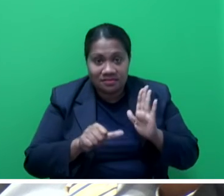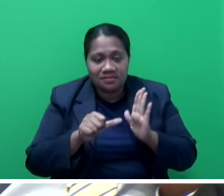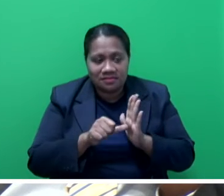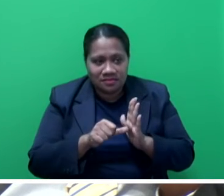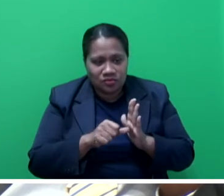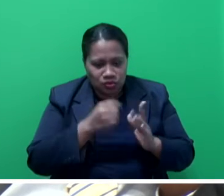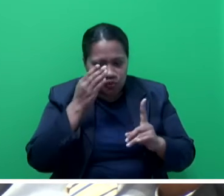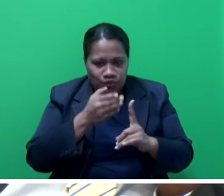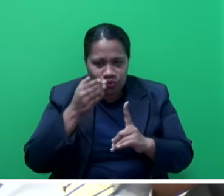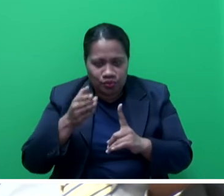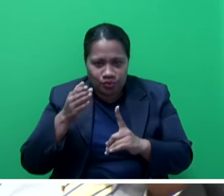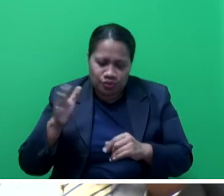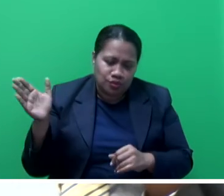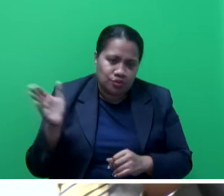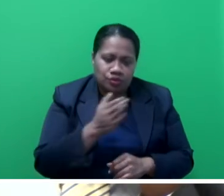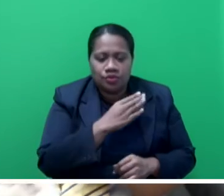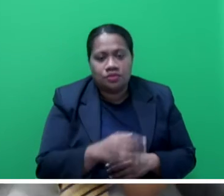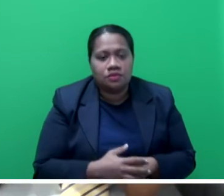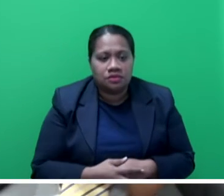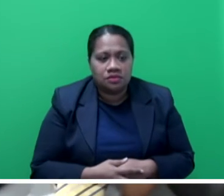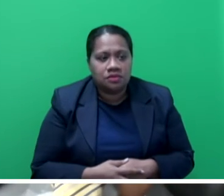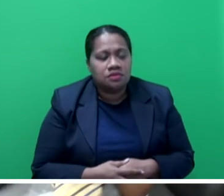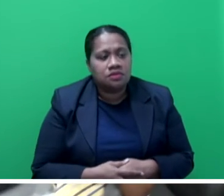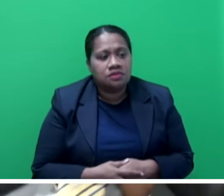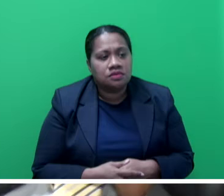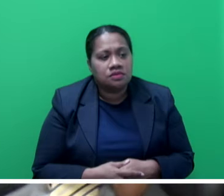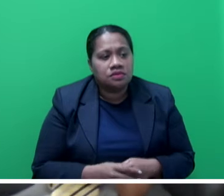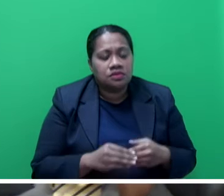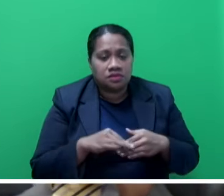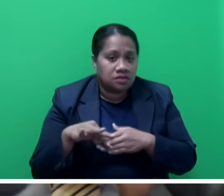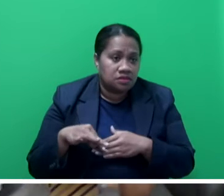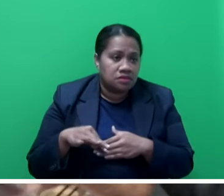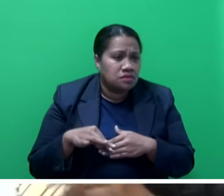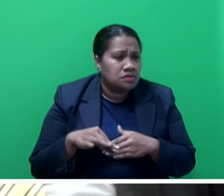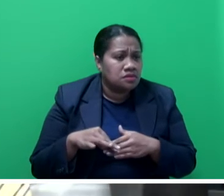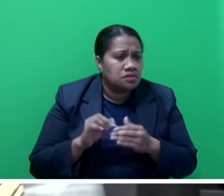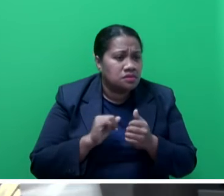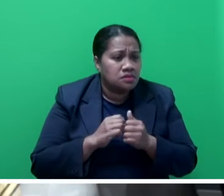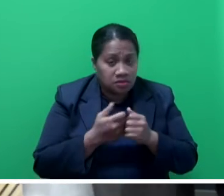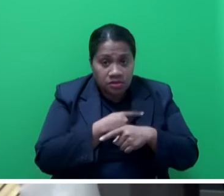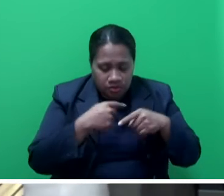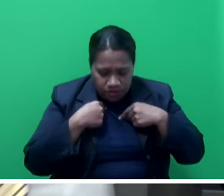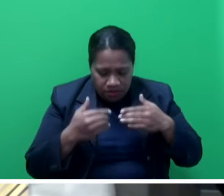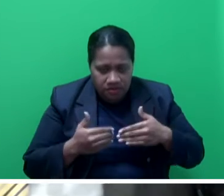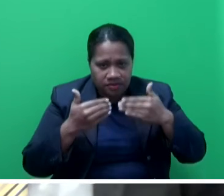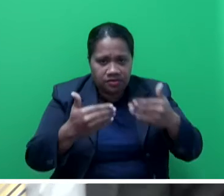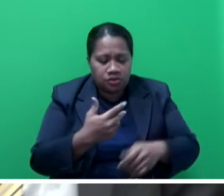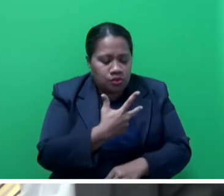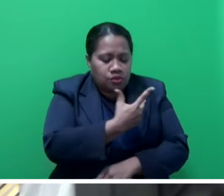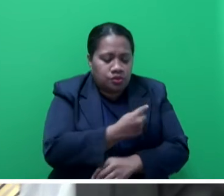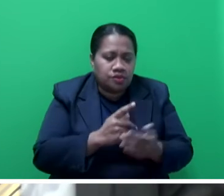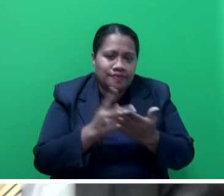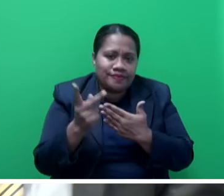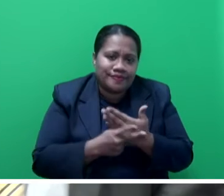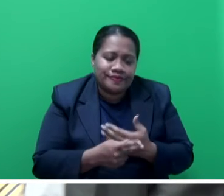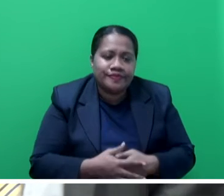honourable members of the House who have registered and showing leadership and responsibility as we move forward with the vaccination program.